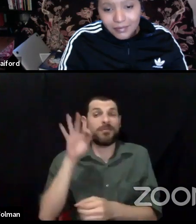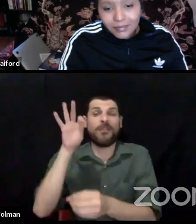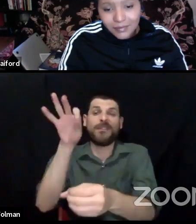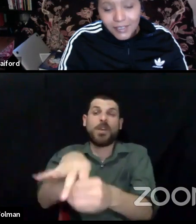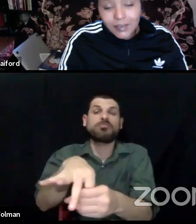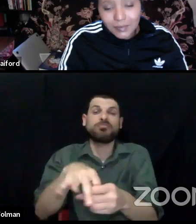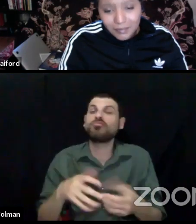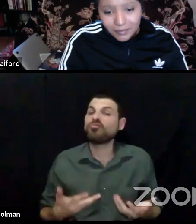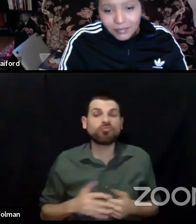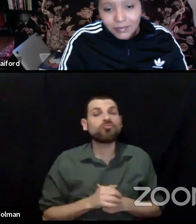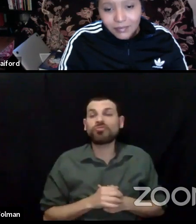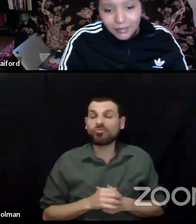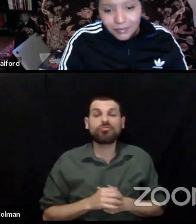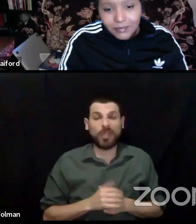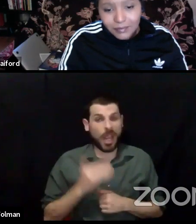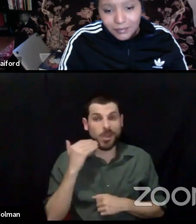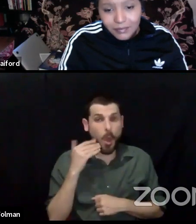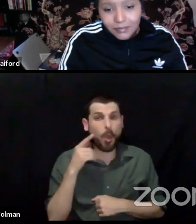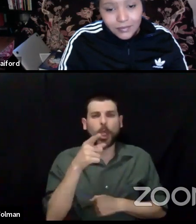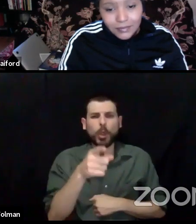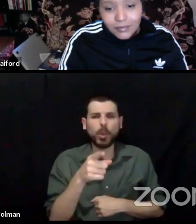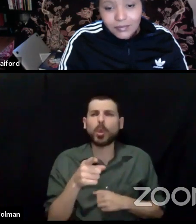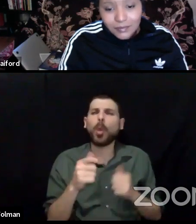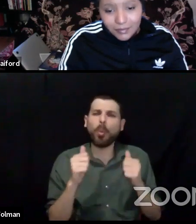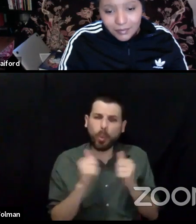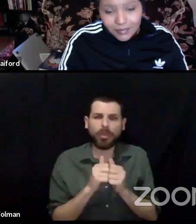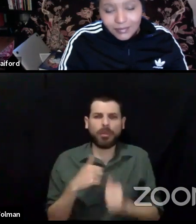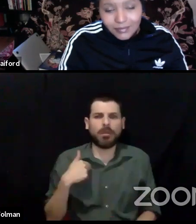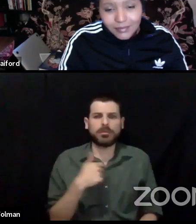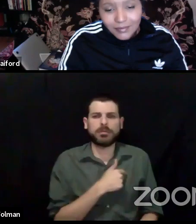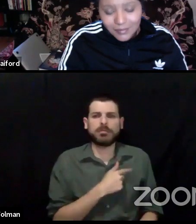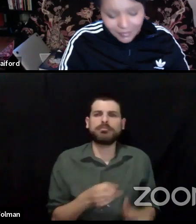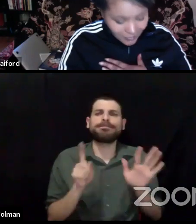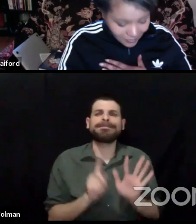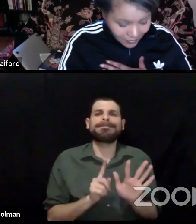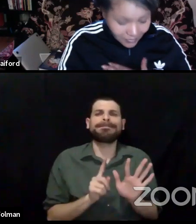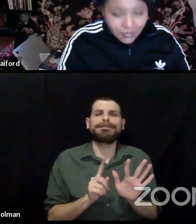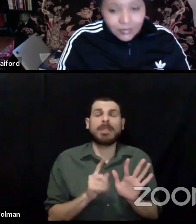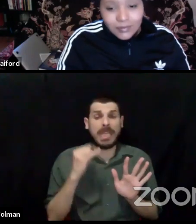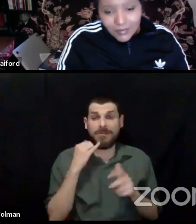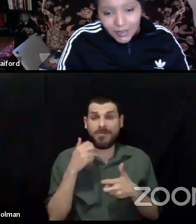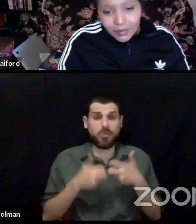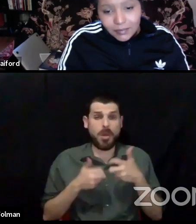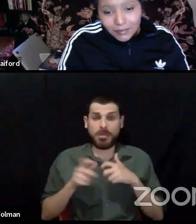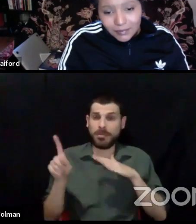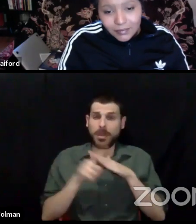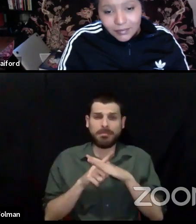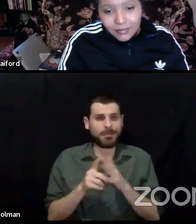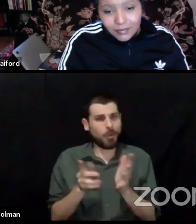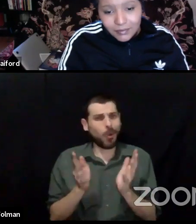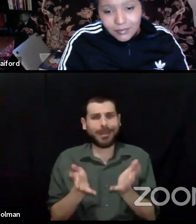see me? Like, because I know you're out here with us. And if I have a problem, we're going to talk about it. Yeah. You know, all these other fools are